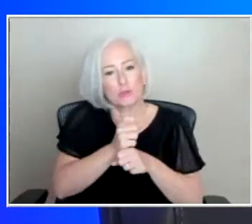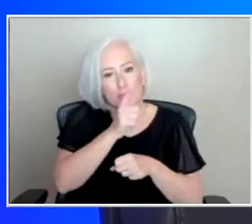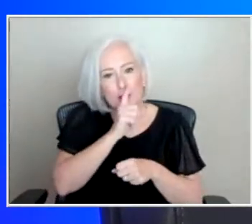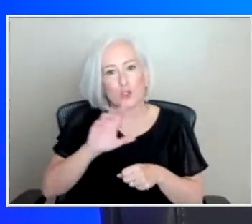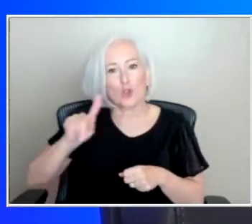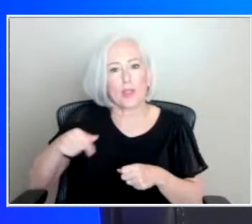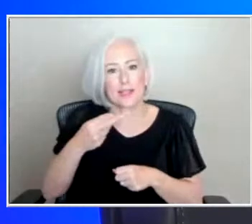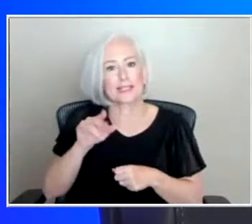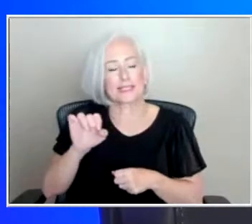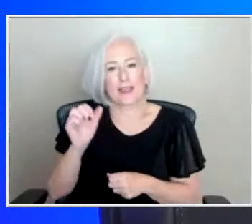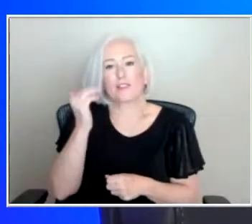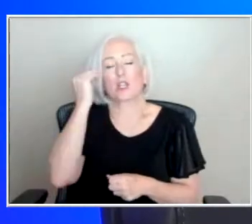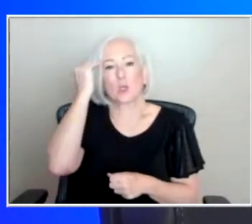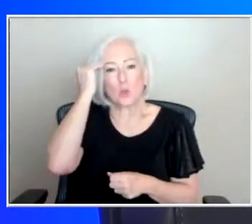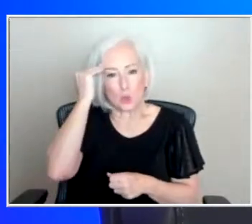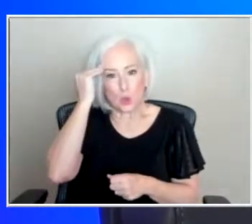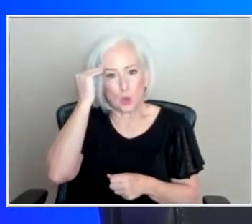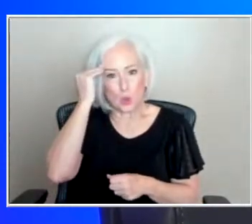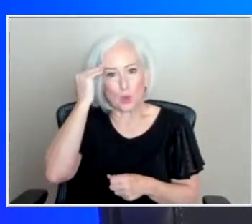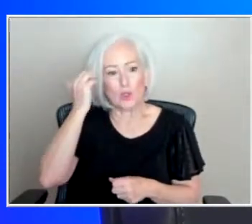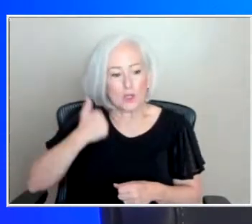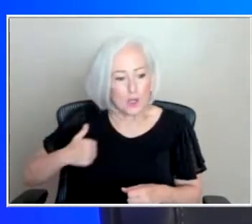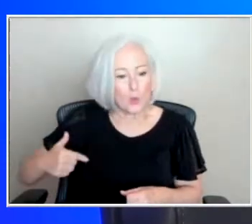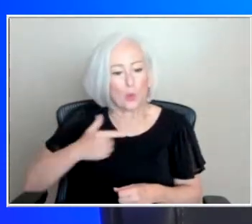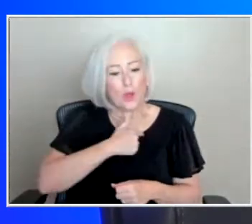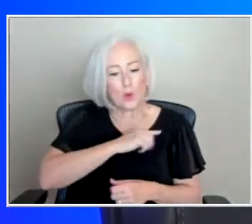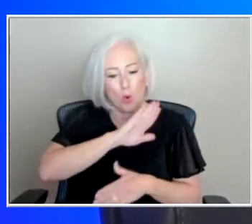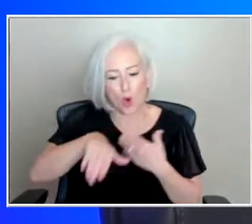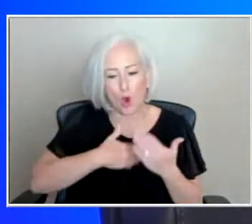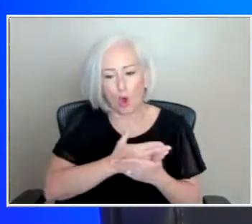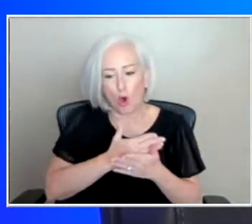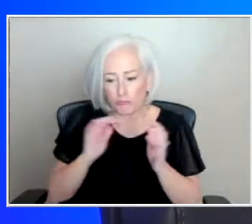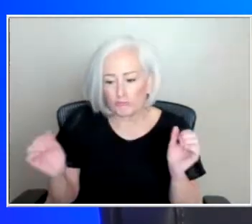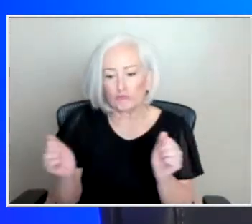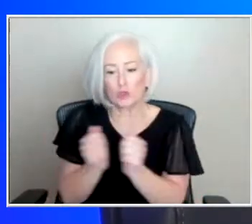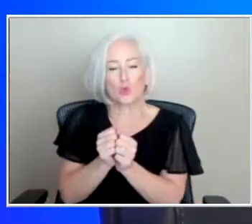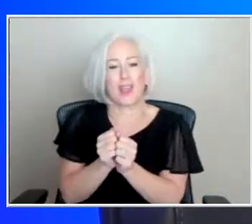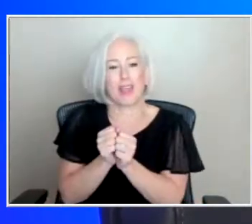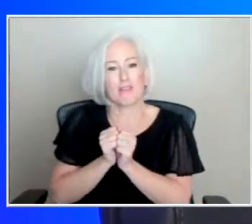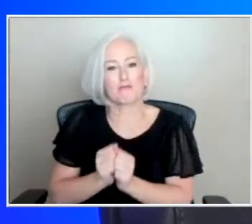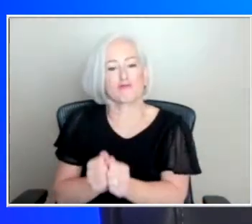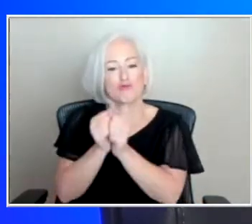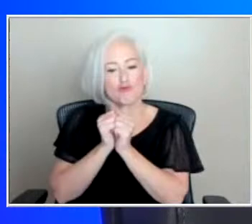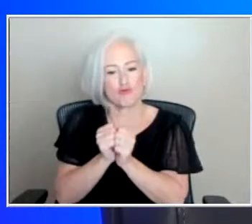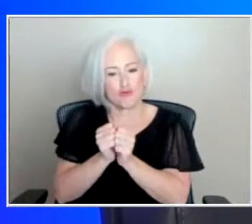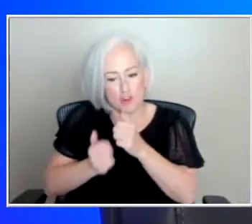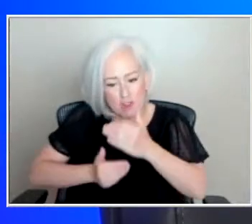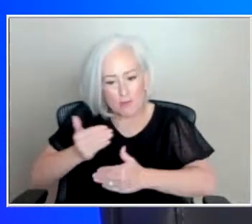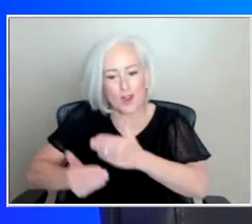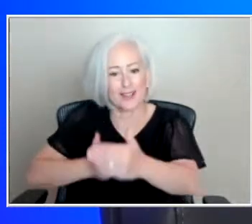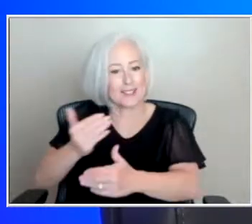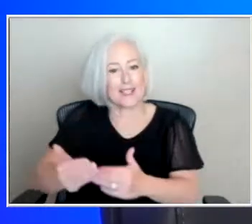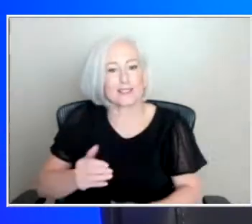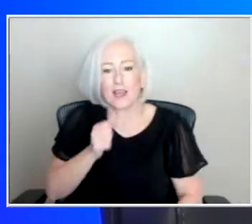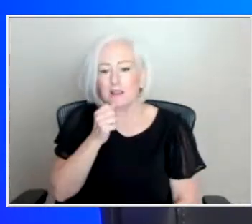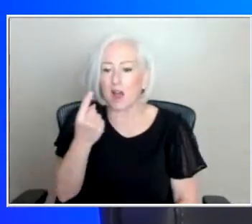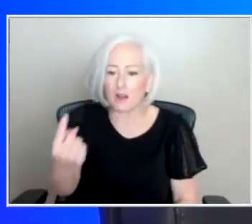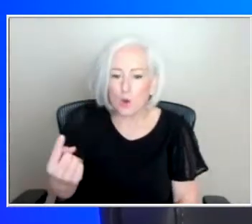knew that we're all in this together. Yeah. It's not just her journey, it's everybody, the